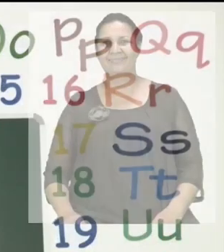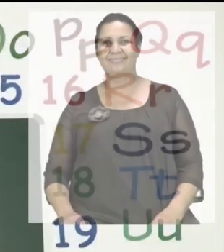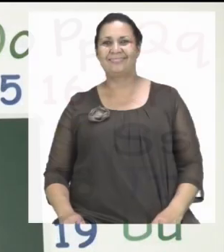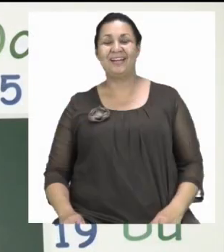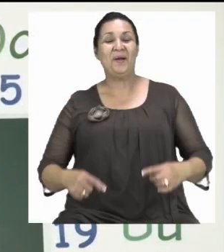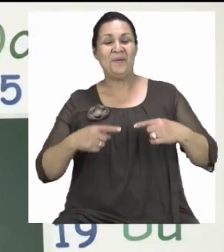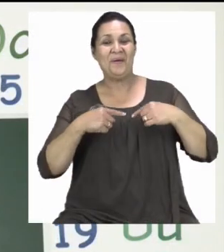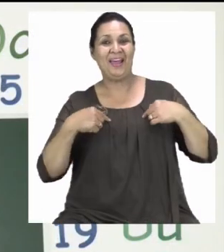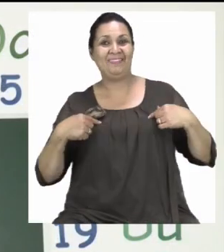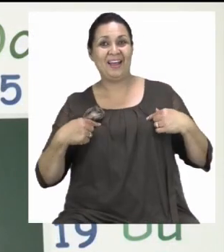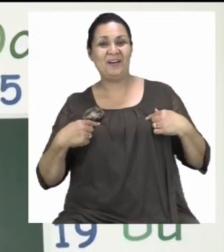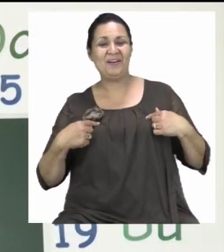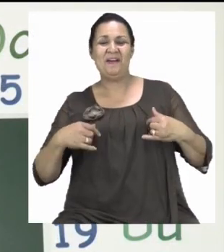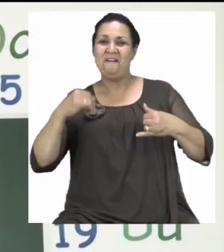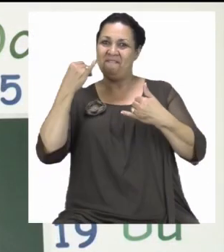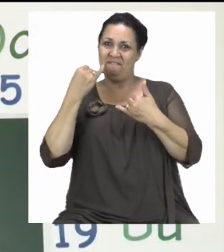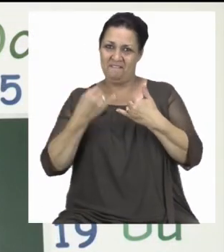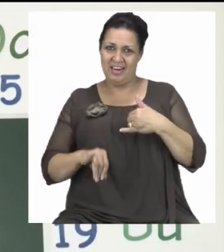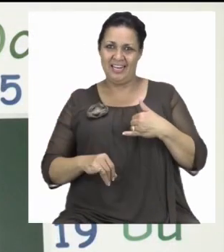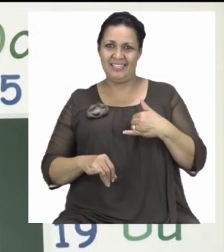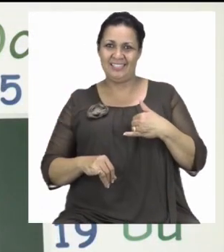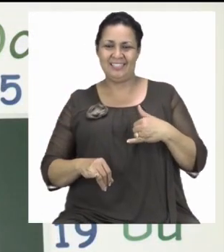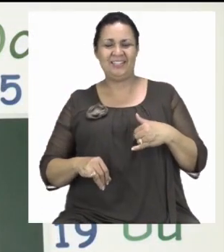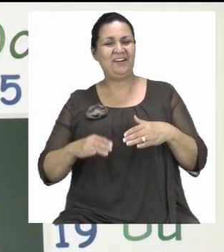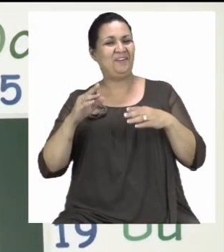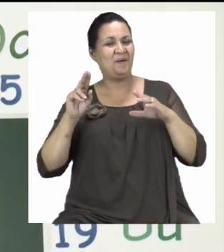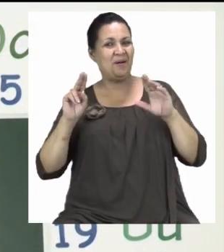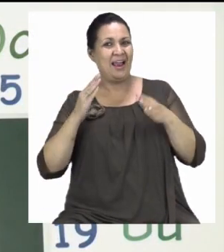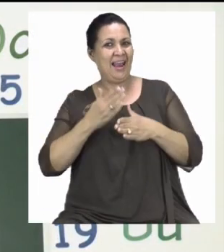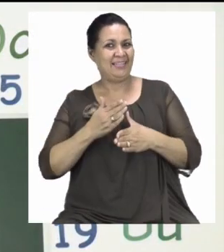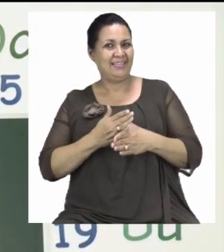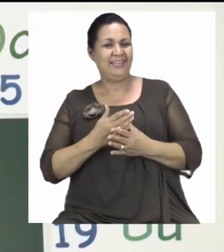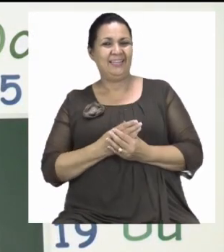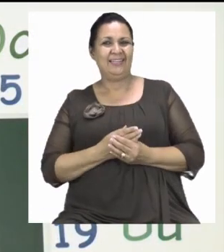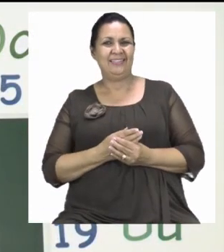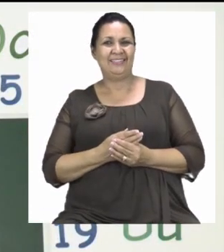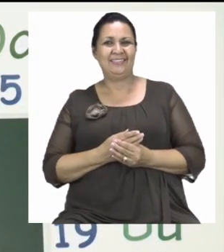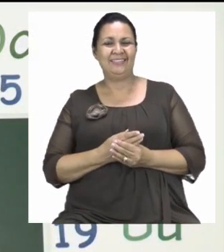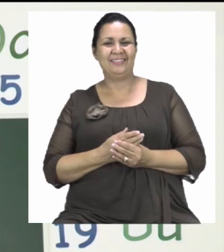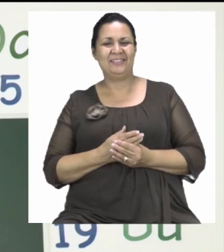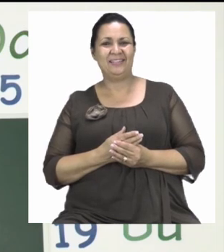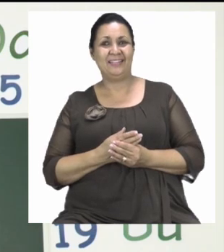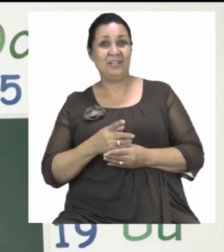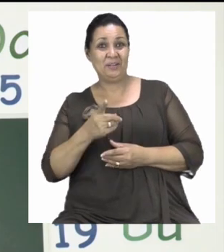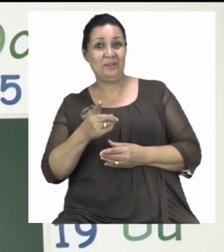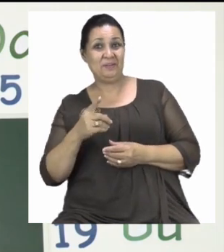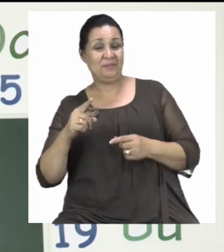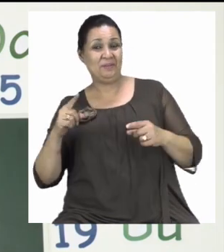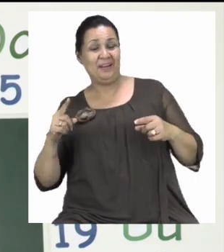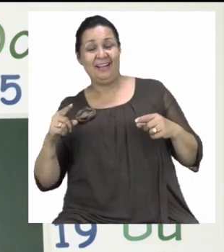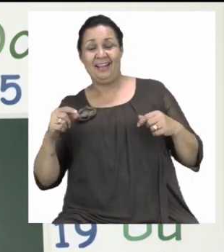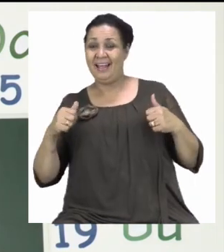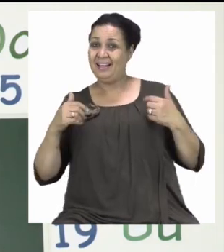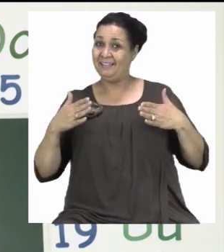We've now come to the end of our lesson. I had so much fun. Did you have fun as